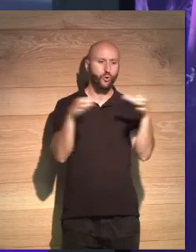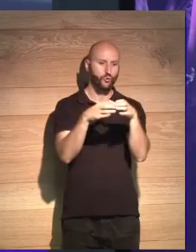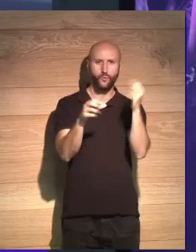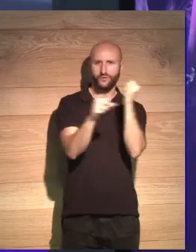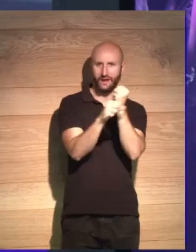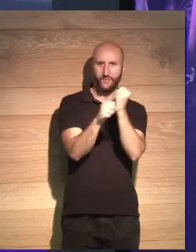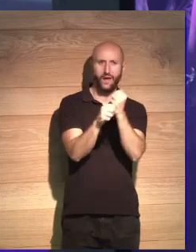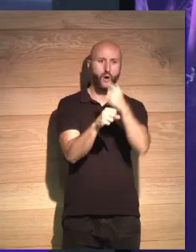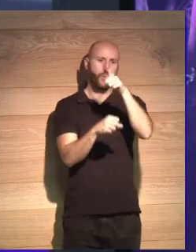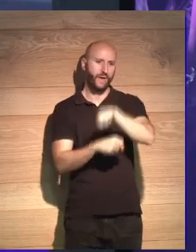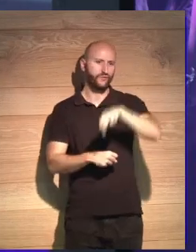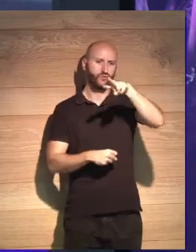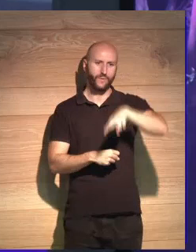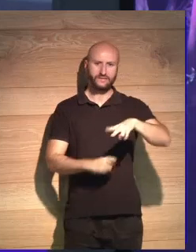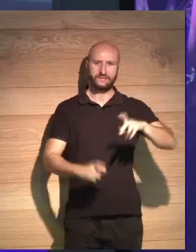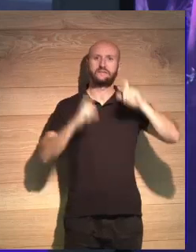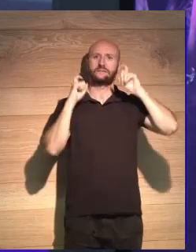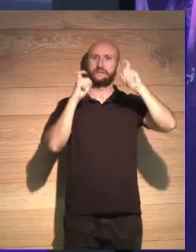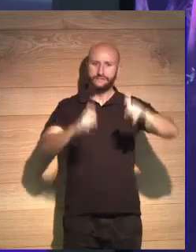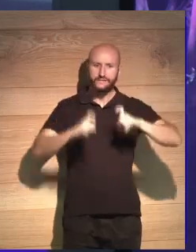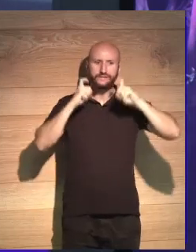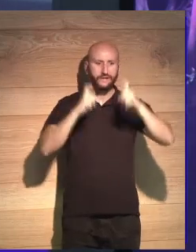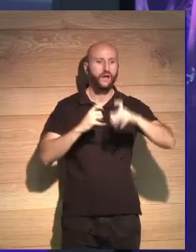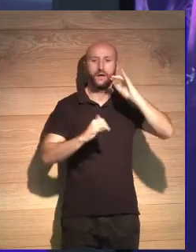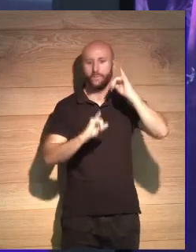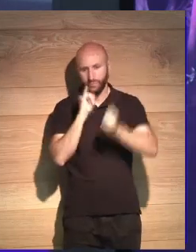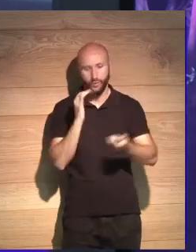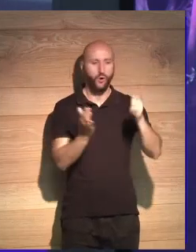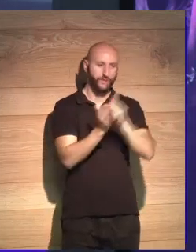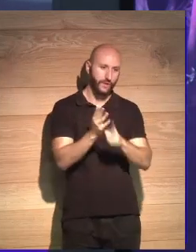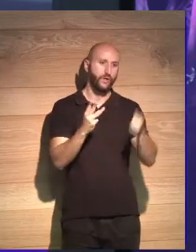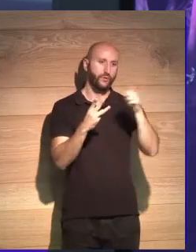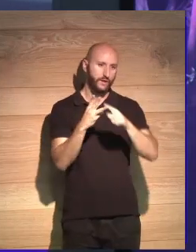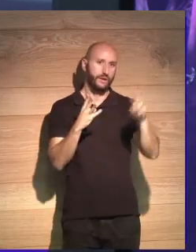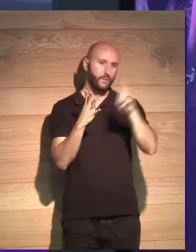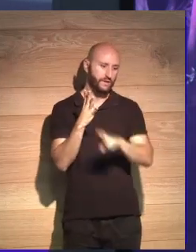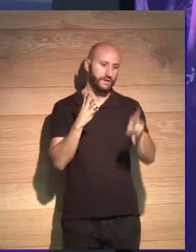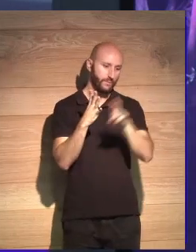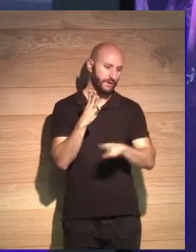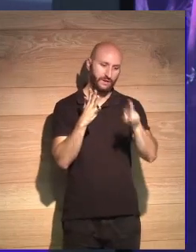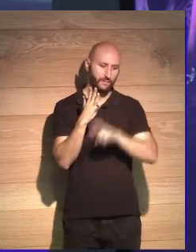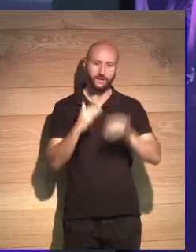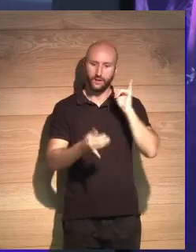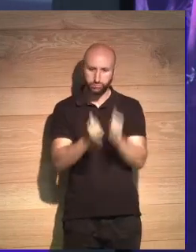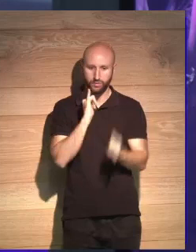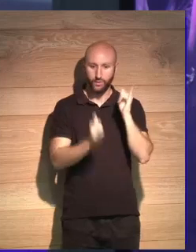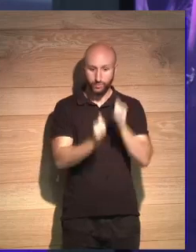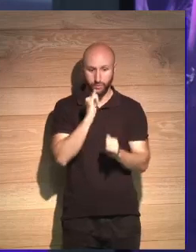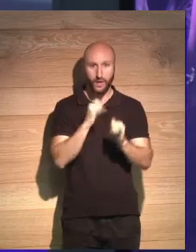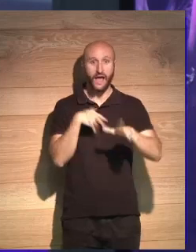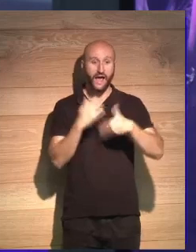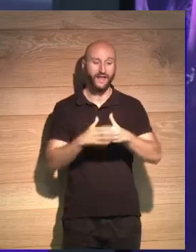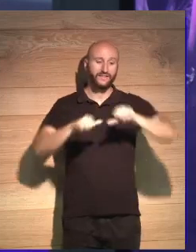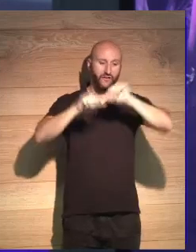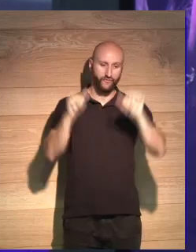if you have a very difficult ride and you work with a group during 1 or 2 months, you fail again until